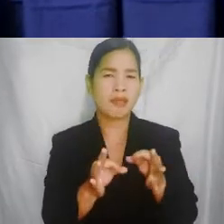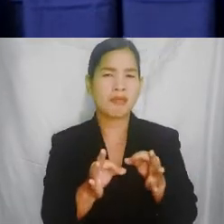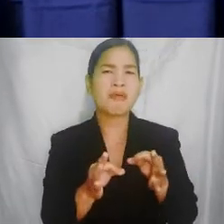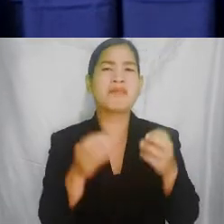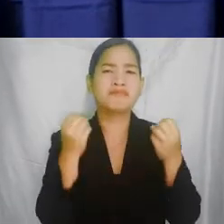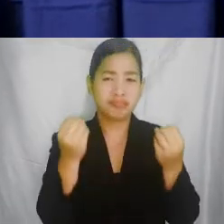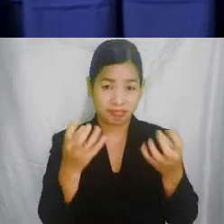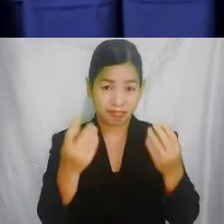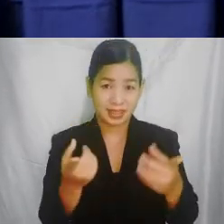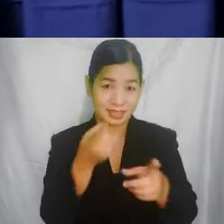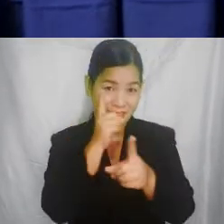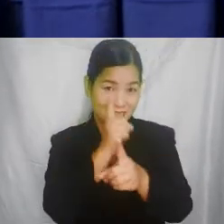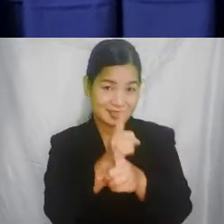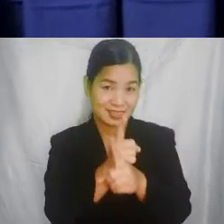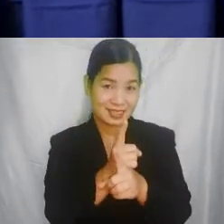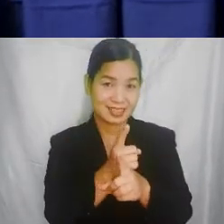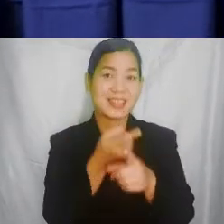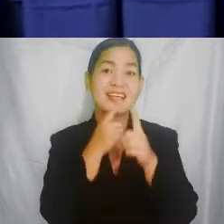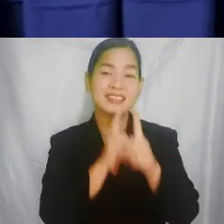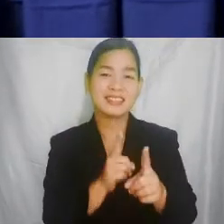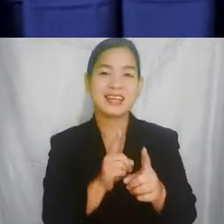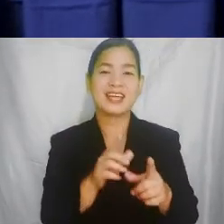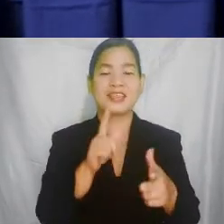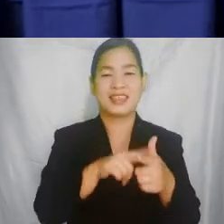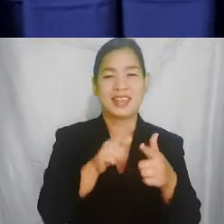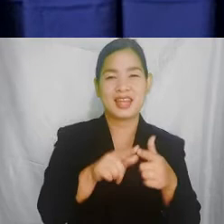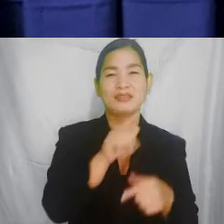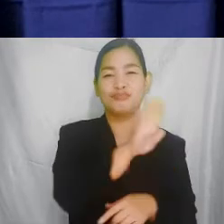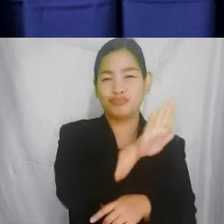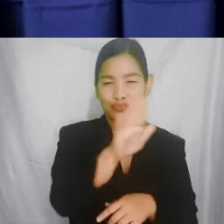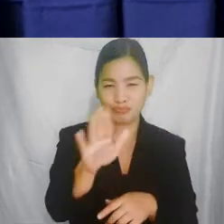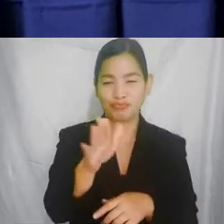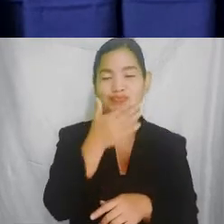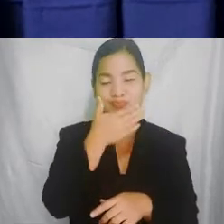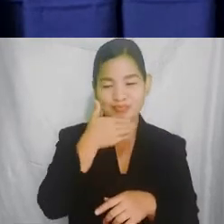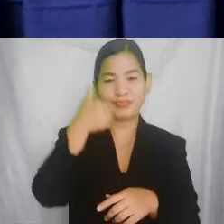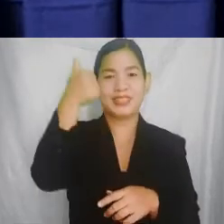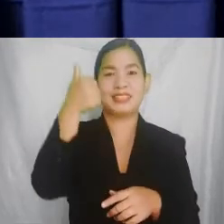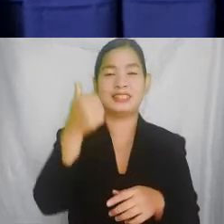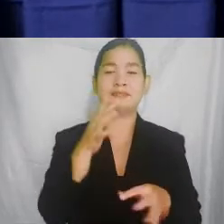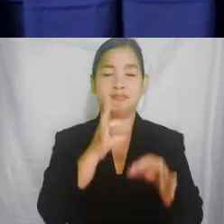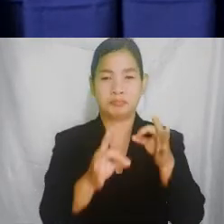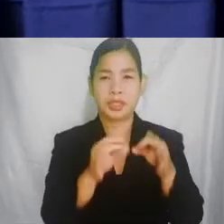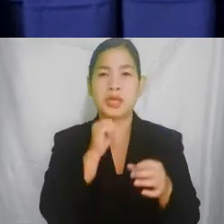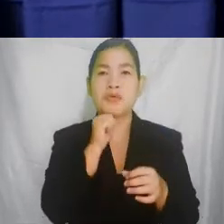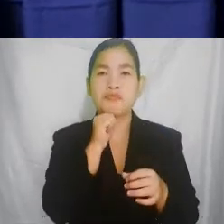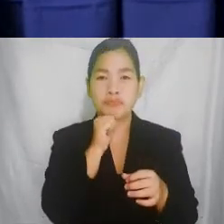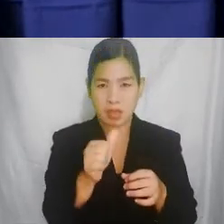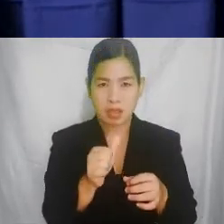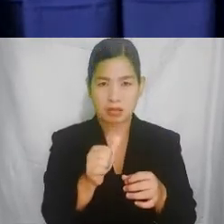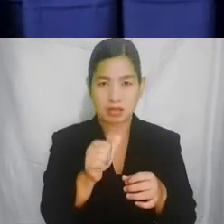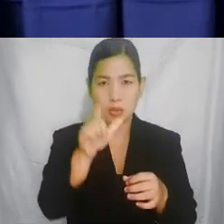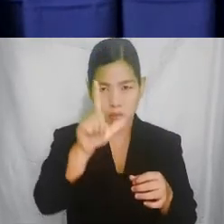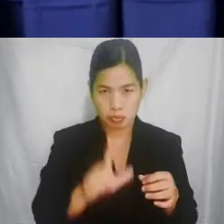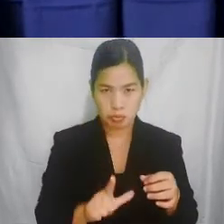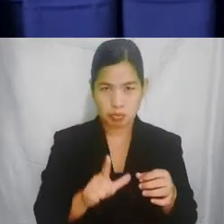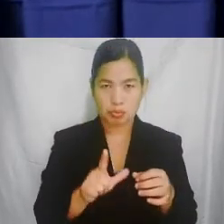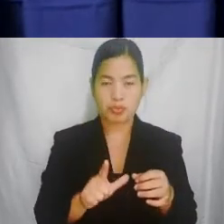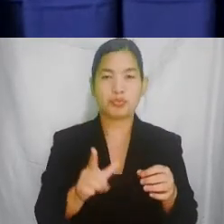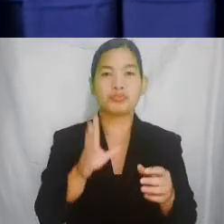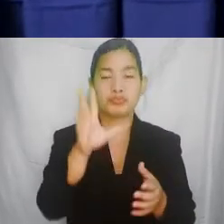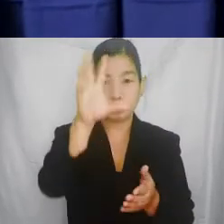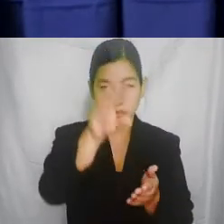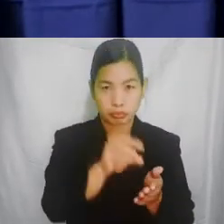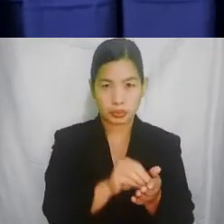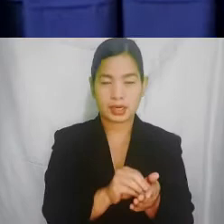the answers correctly, then you're doing great. If you don't, you may revisit your answers and the passage